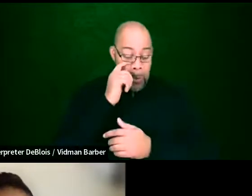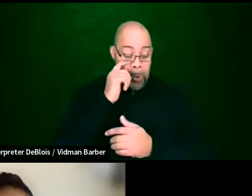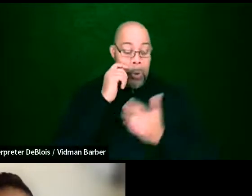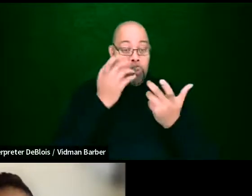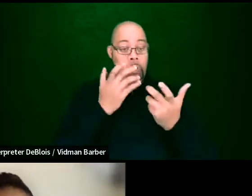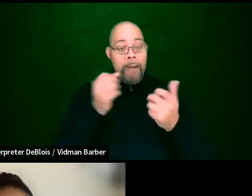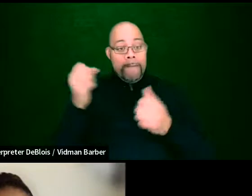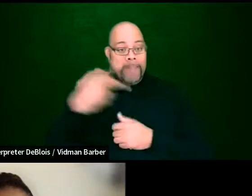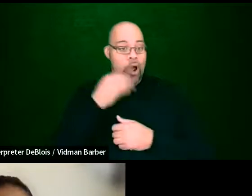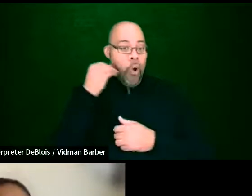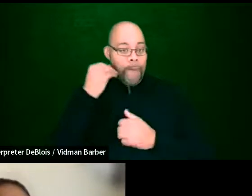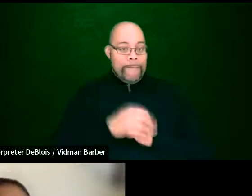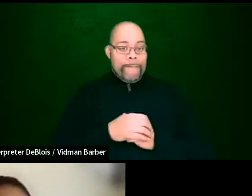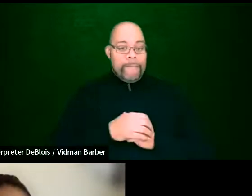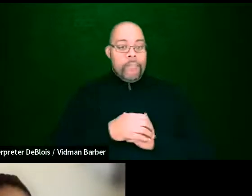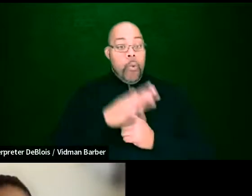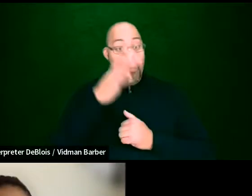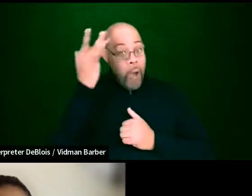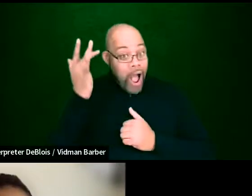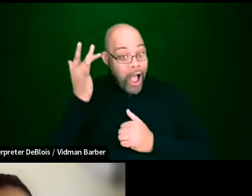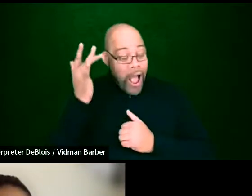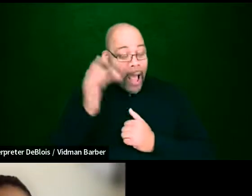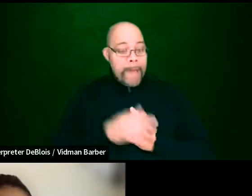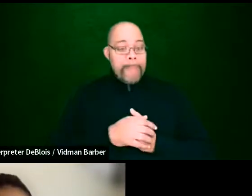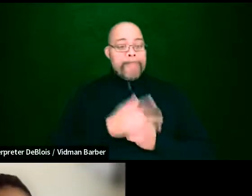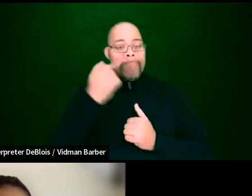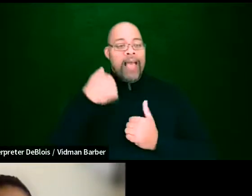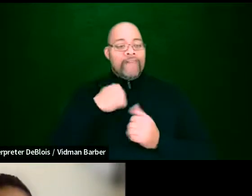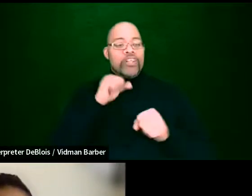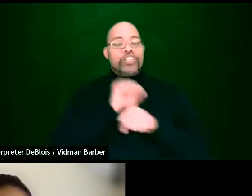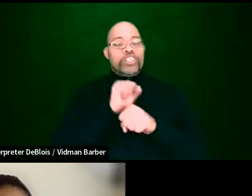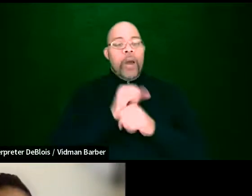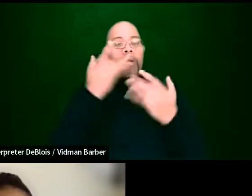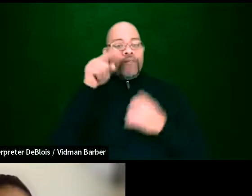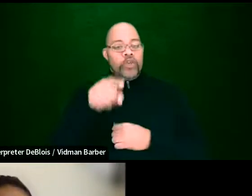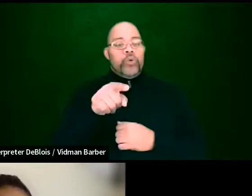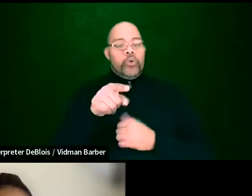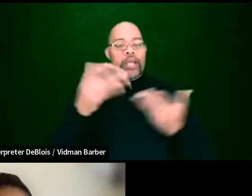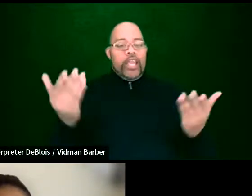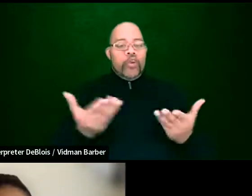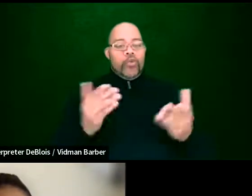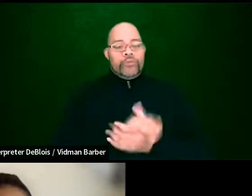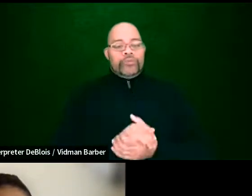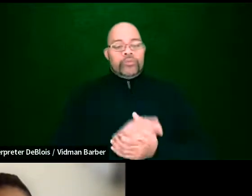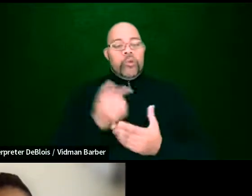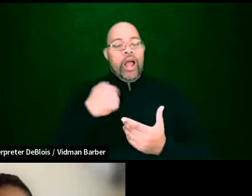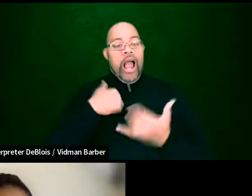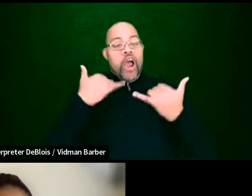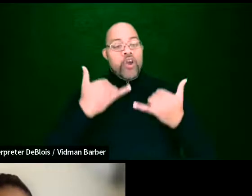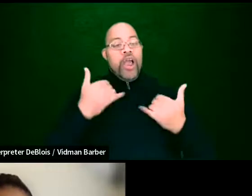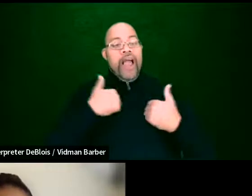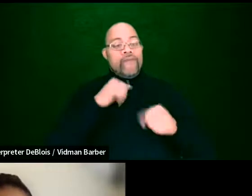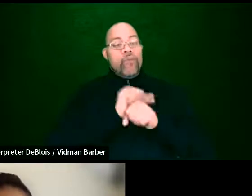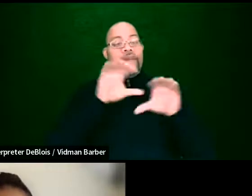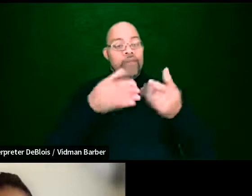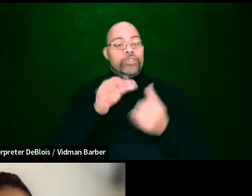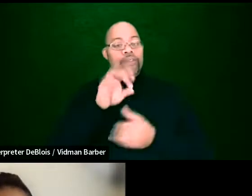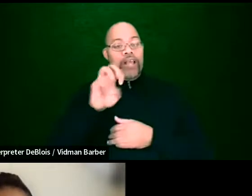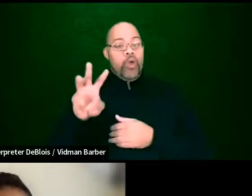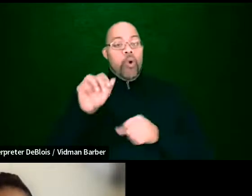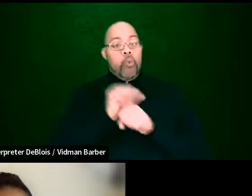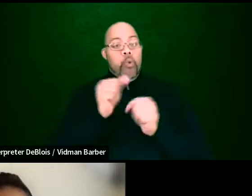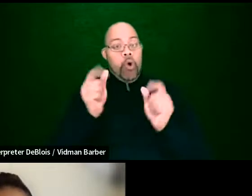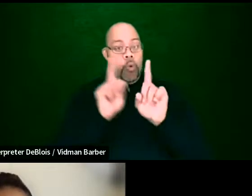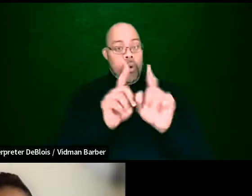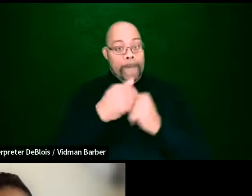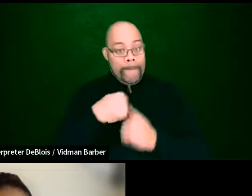you to come back home. Why? Because there's a job waiting for you here. So I currently have a workforce fellow working